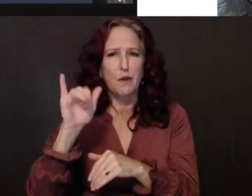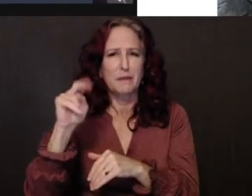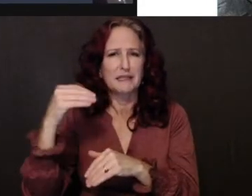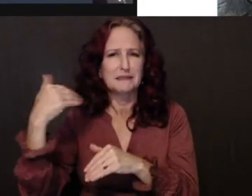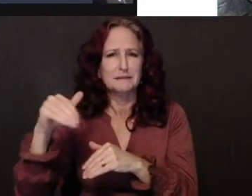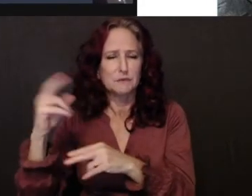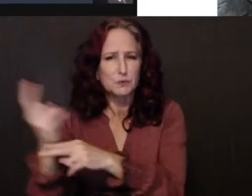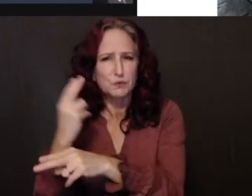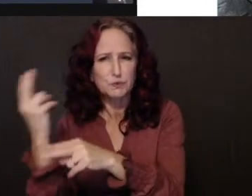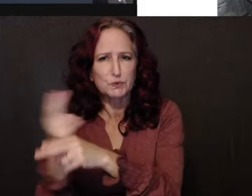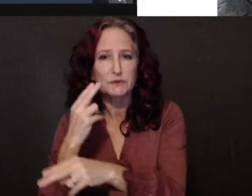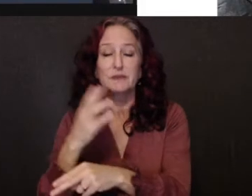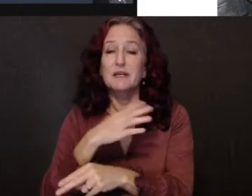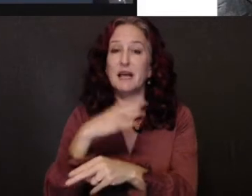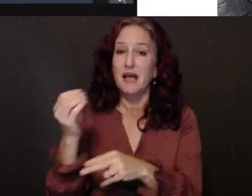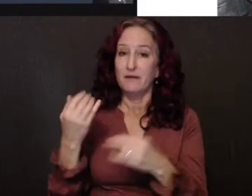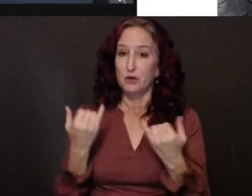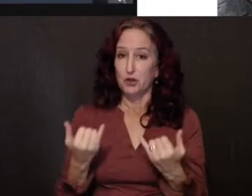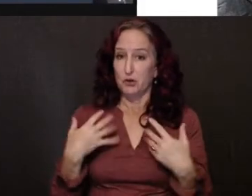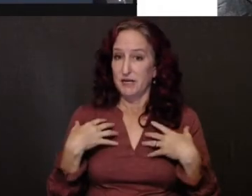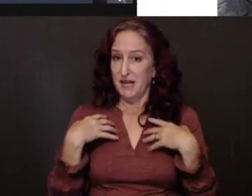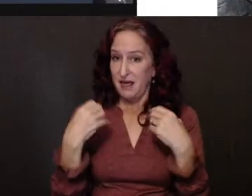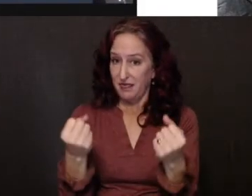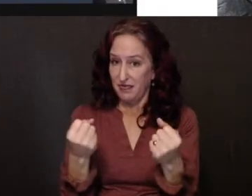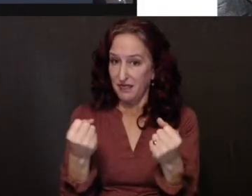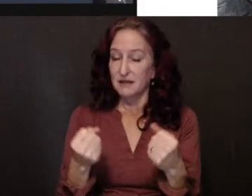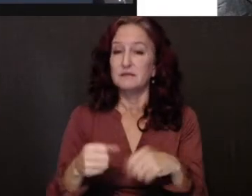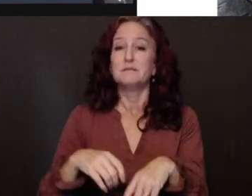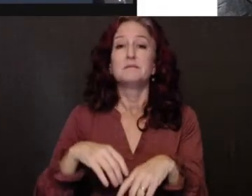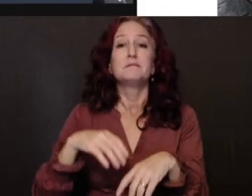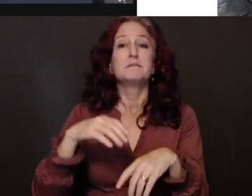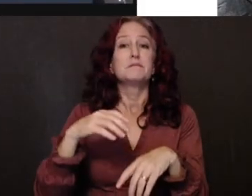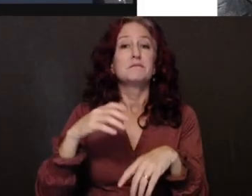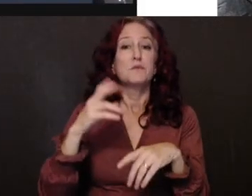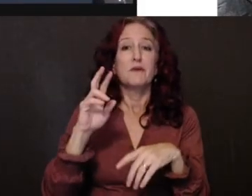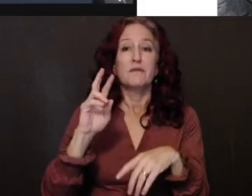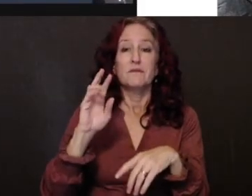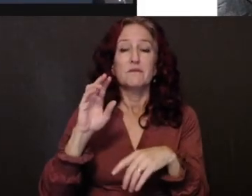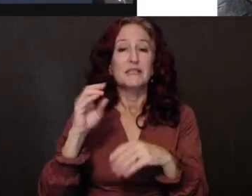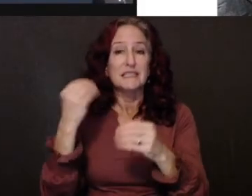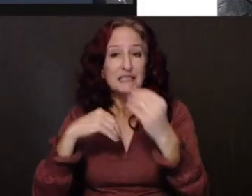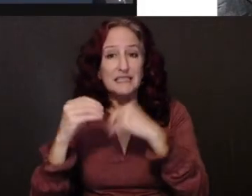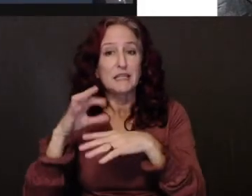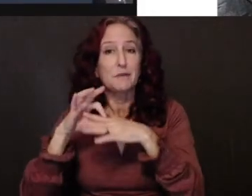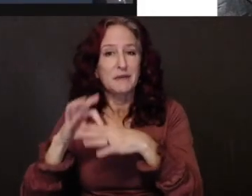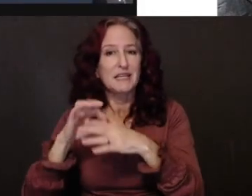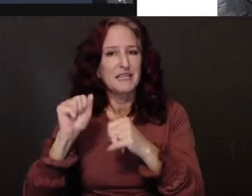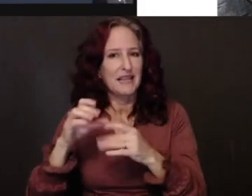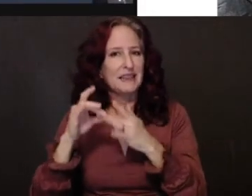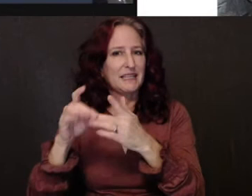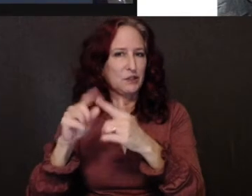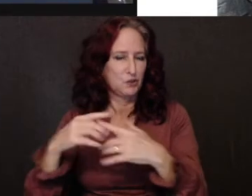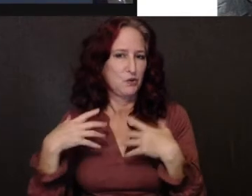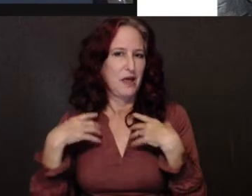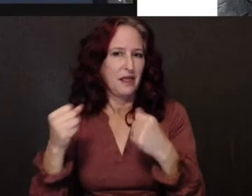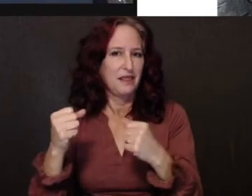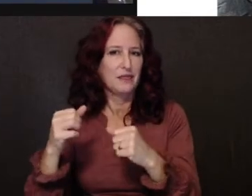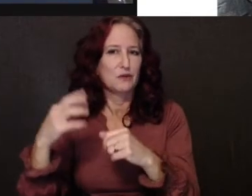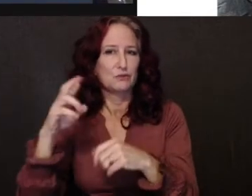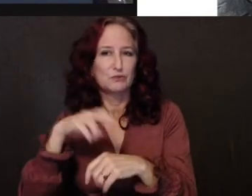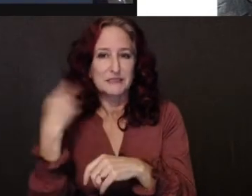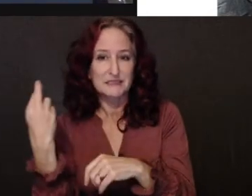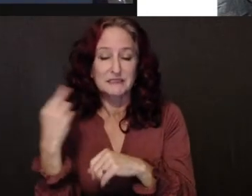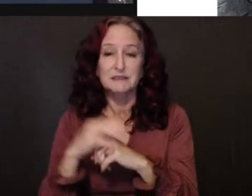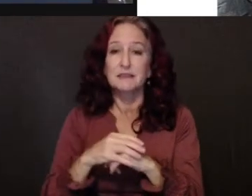than plant-based foods. And when it comes to health, the consumption of certain meats, especially those labeled as carcinogenic, can lead to health risks